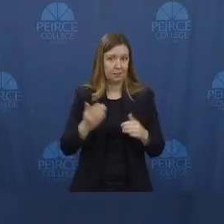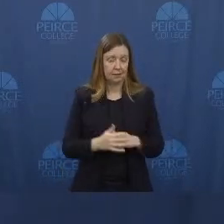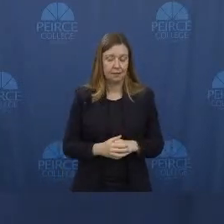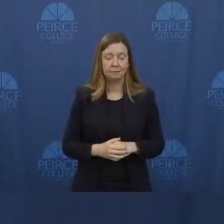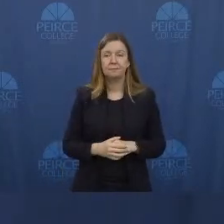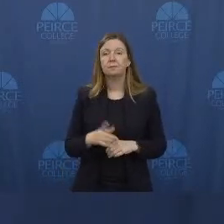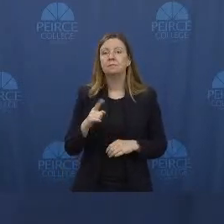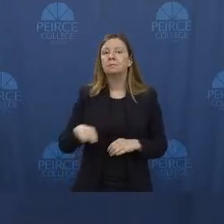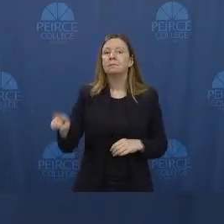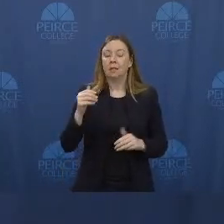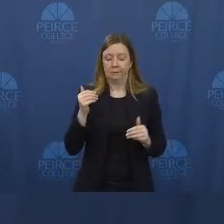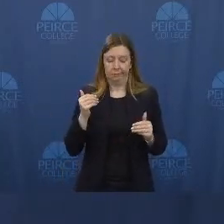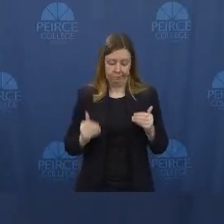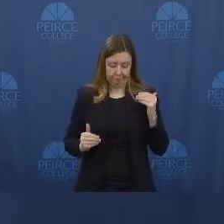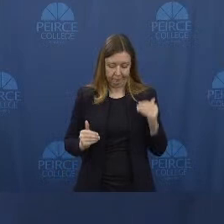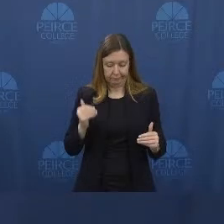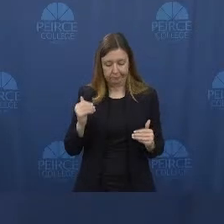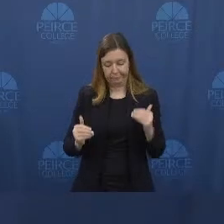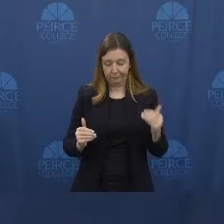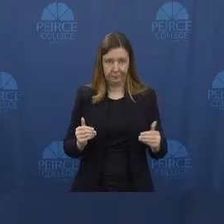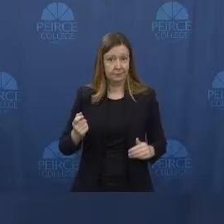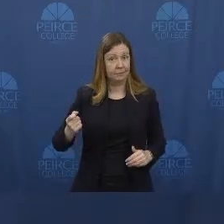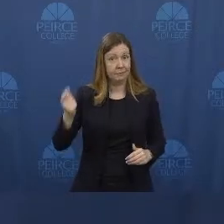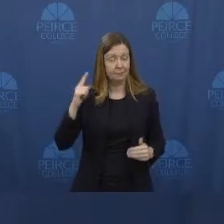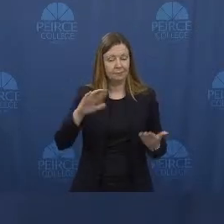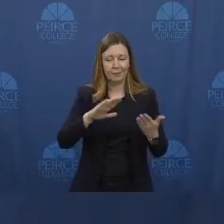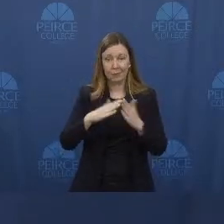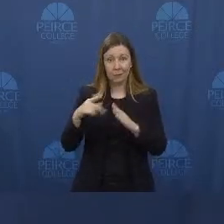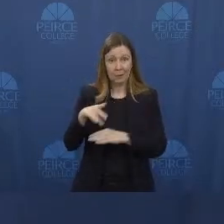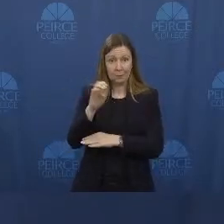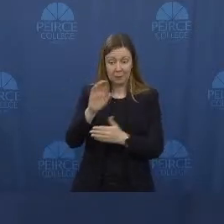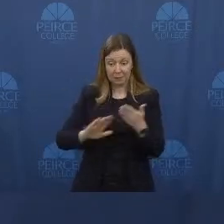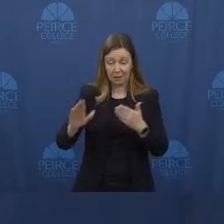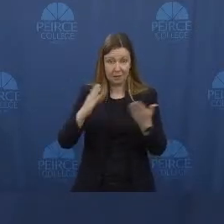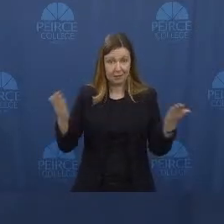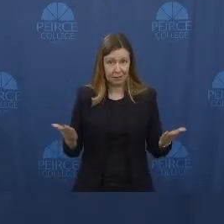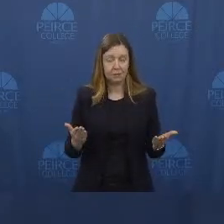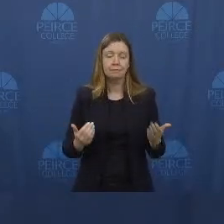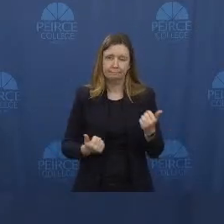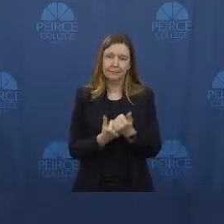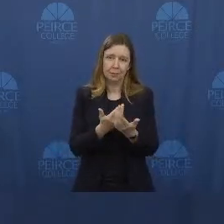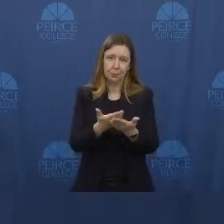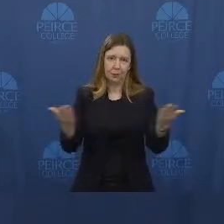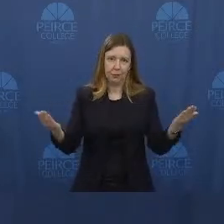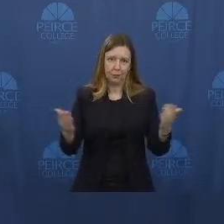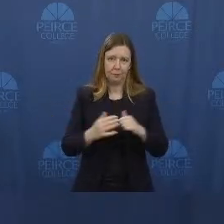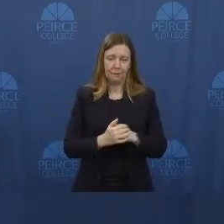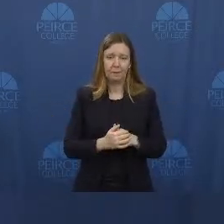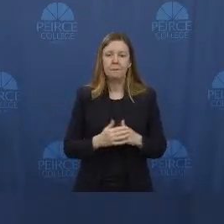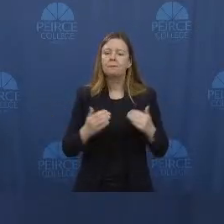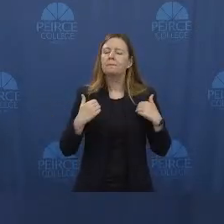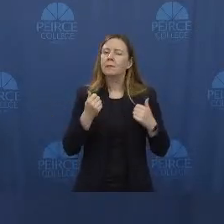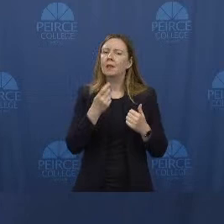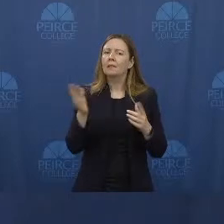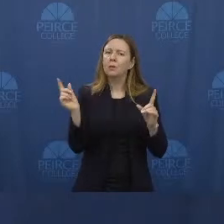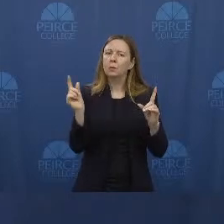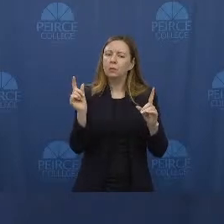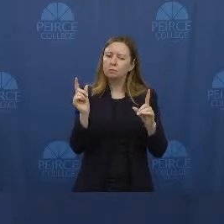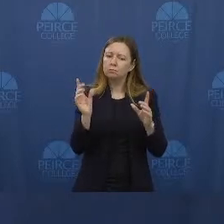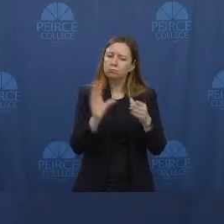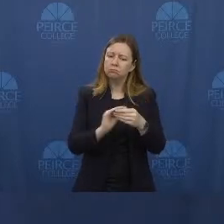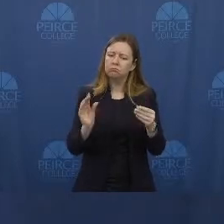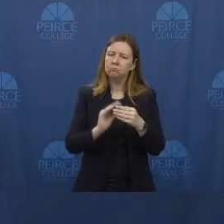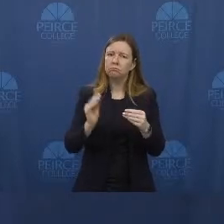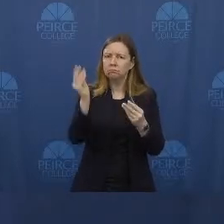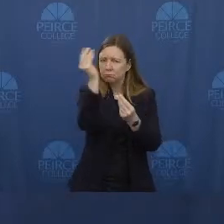you take these steps, know that this community is here to support you. And I have a few words of wisdom that I hope